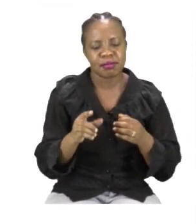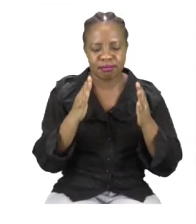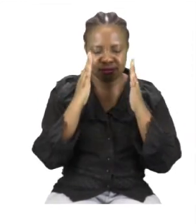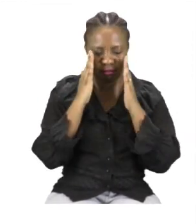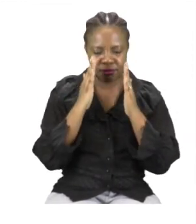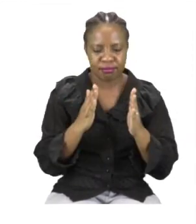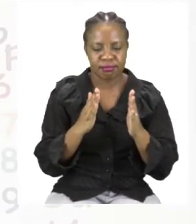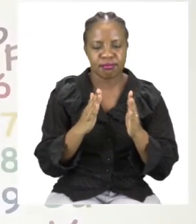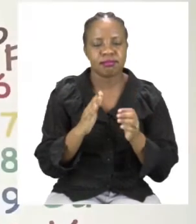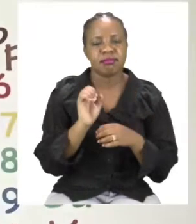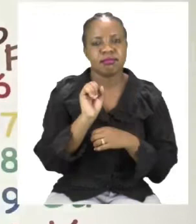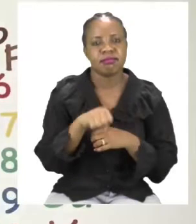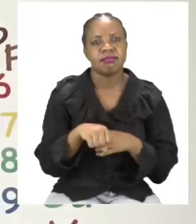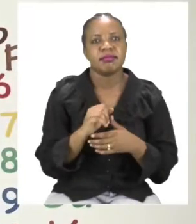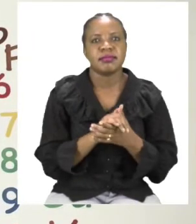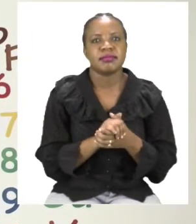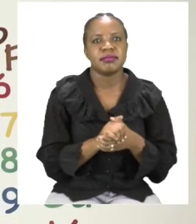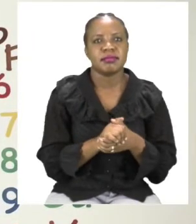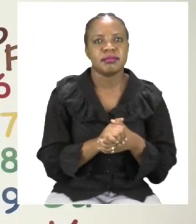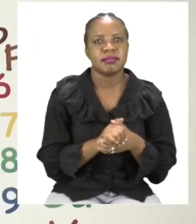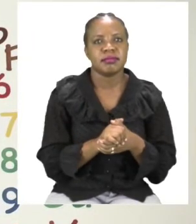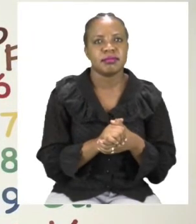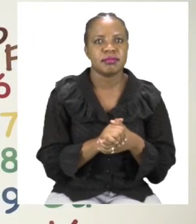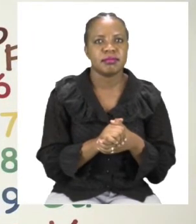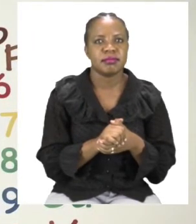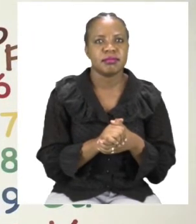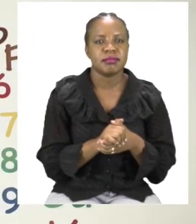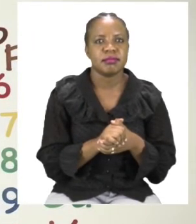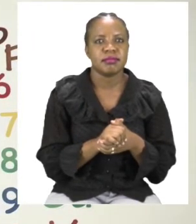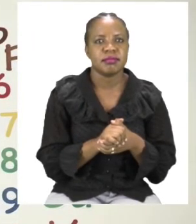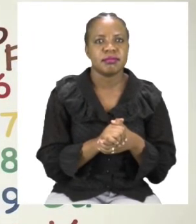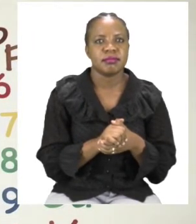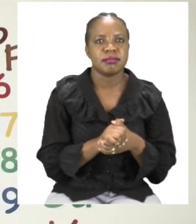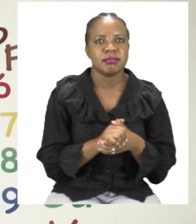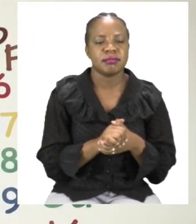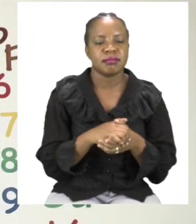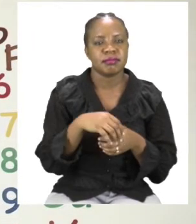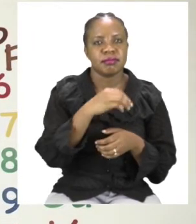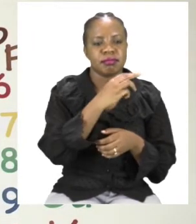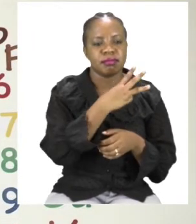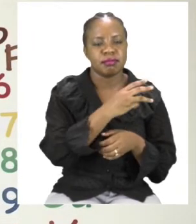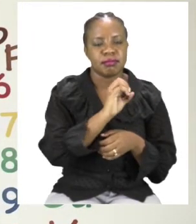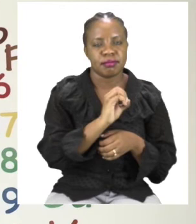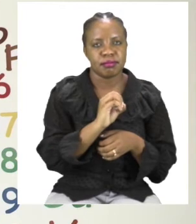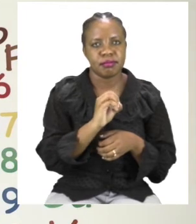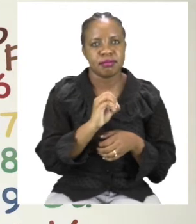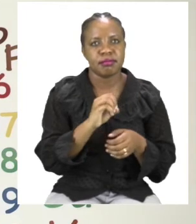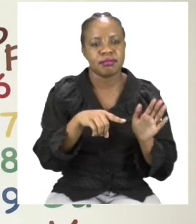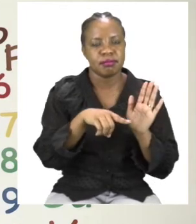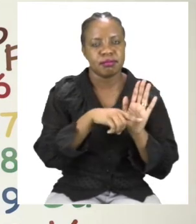So we are going to start at the beginning of our chain sum, which is 30